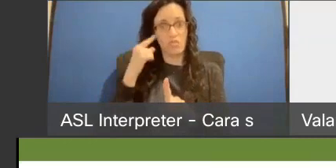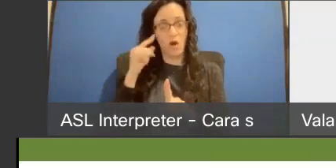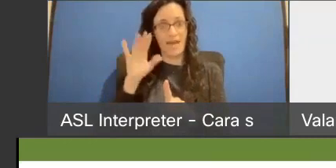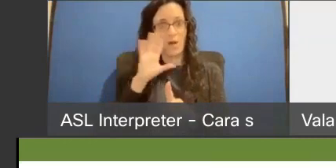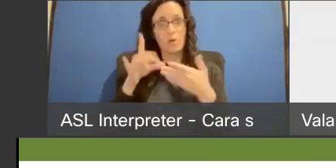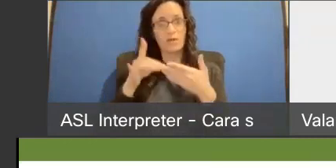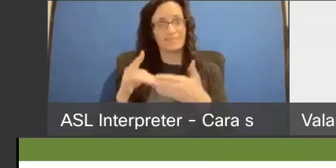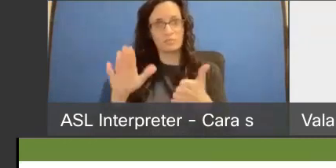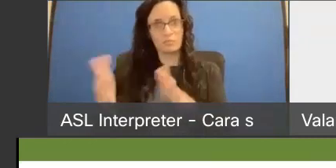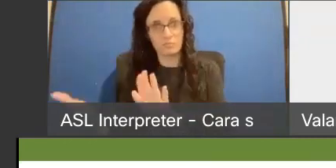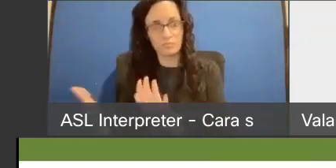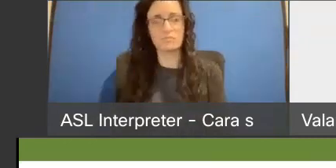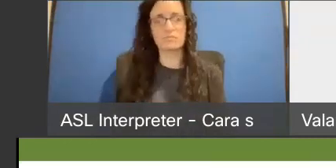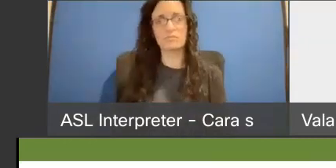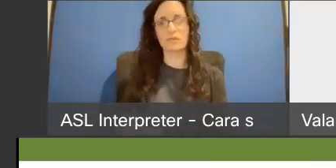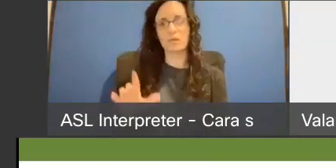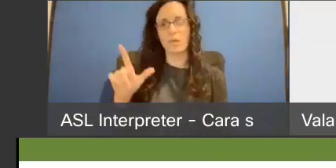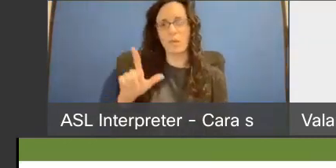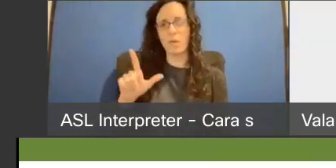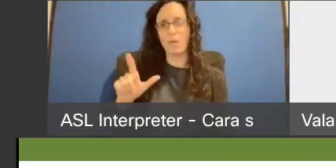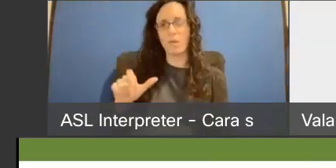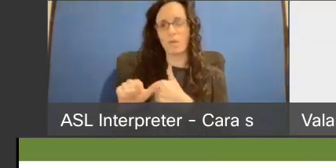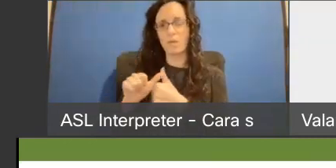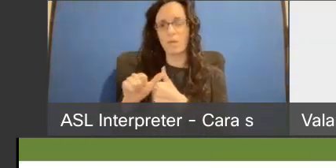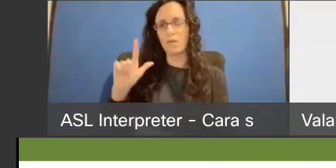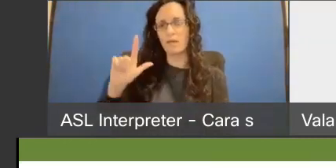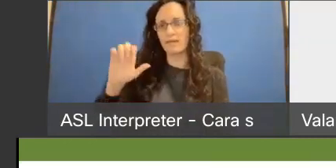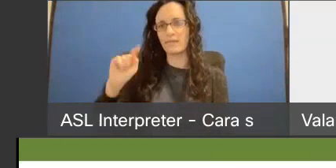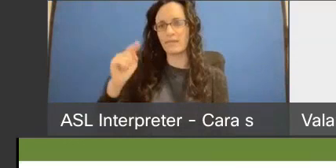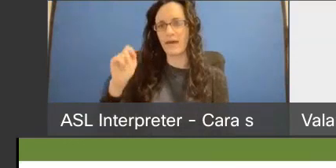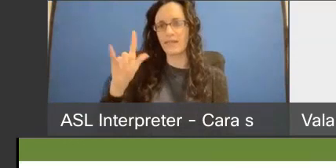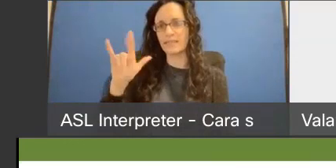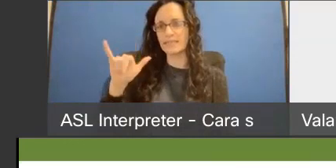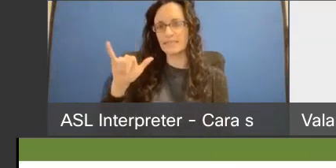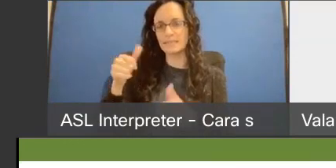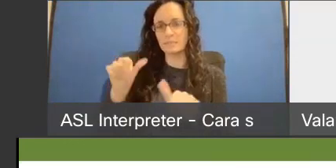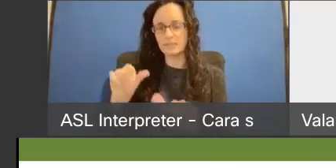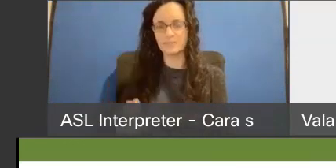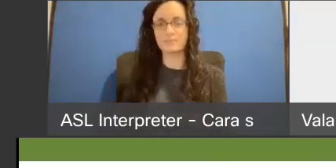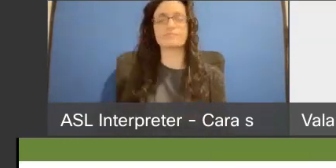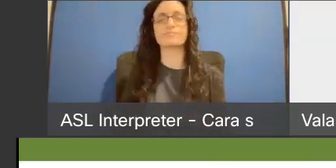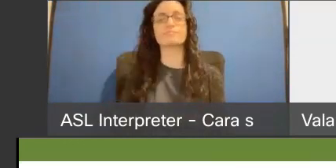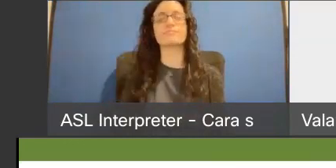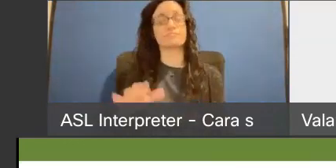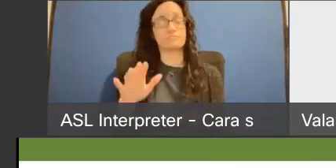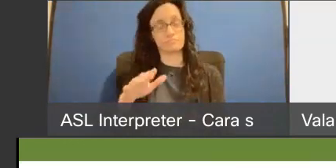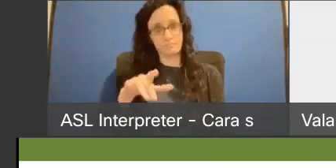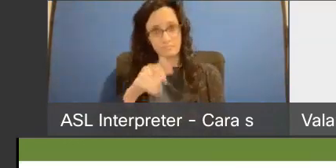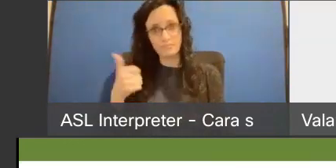low lethality attempt, right? Similar example, we were working with one of the community residences for